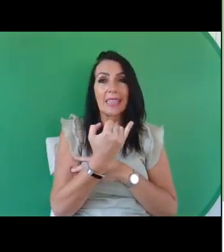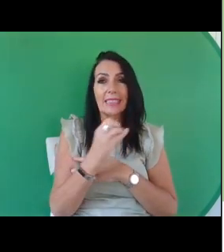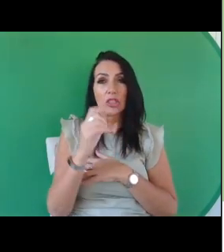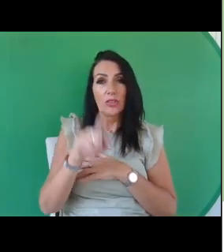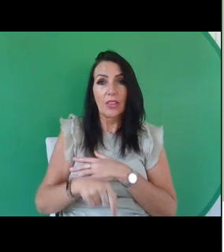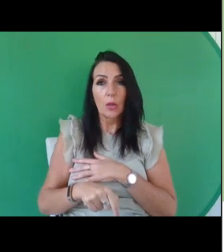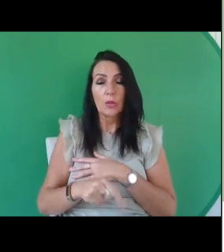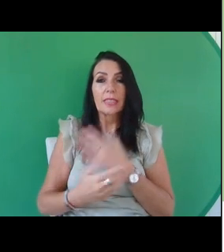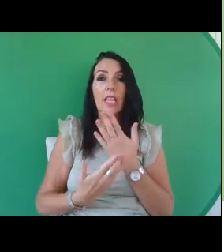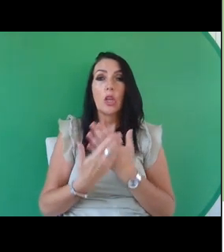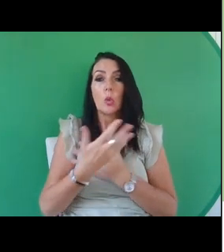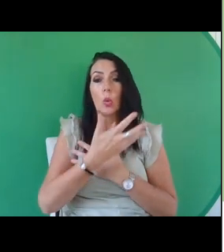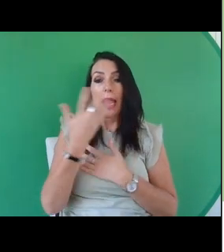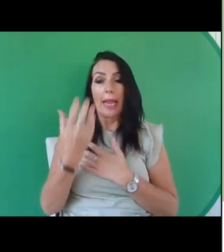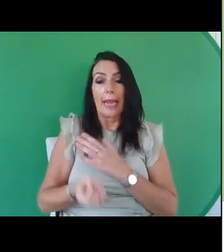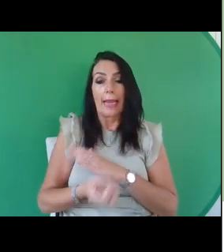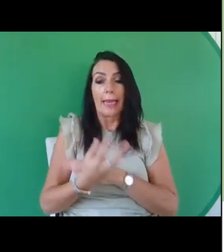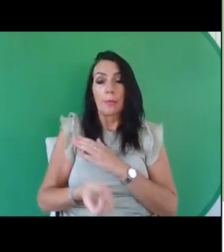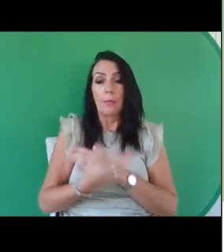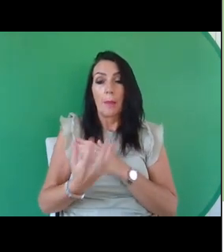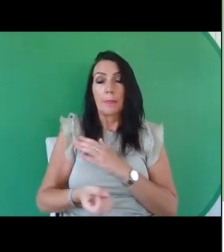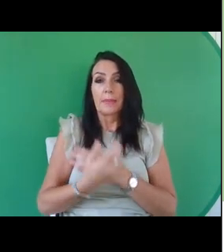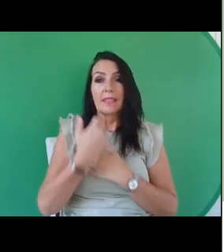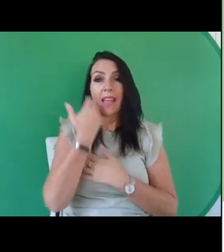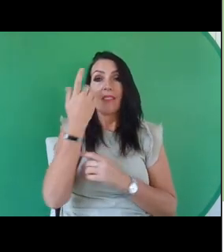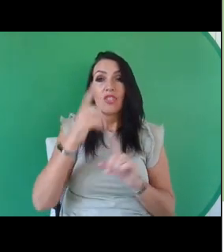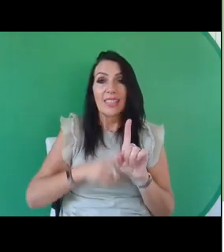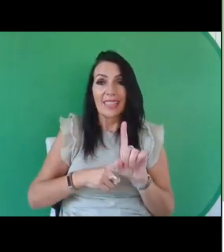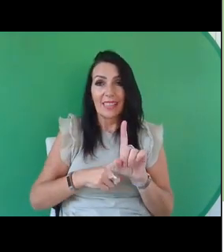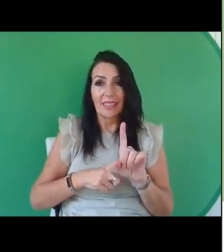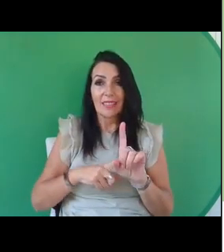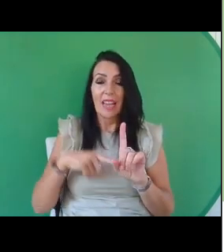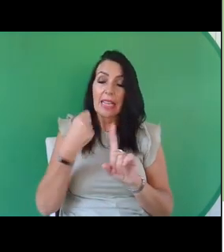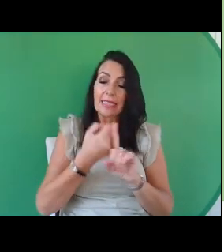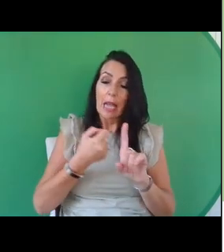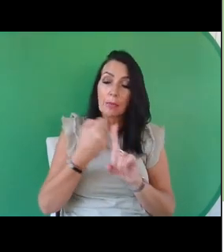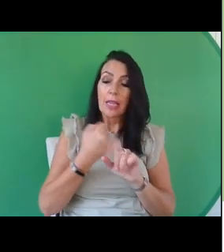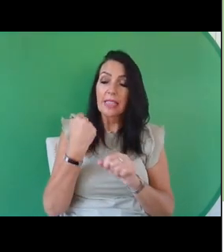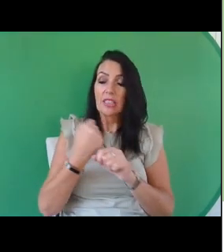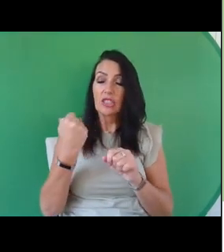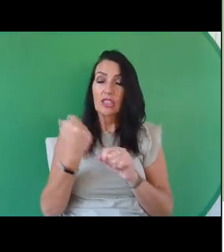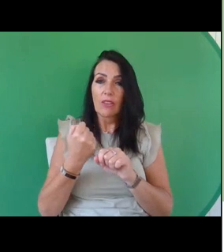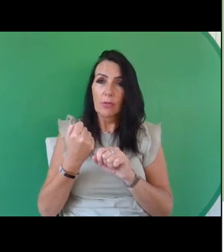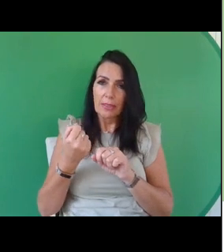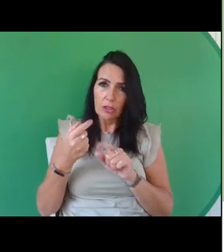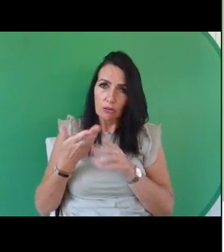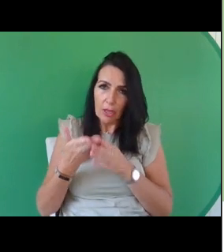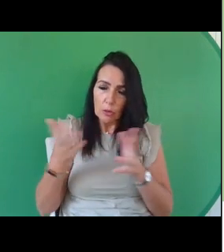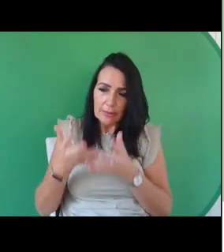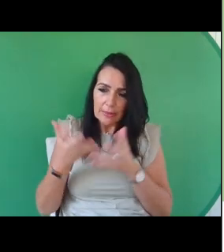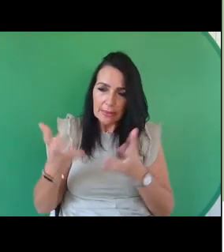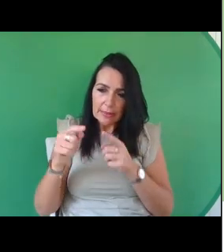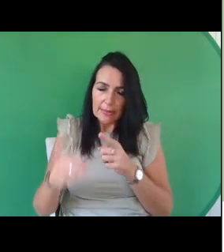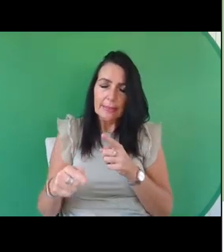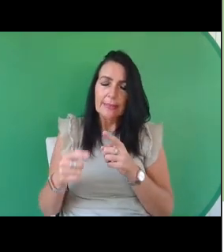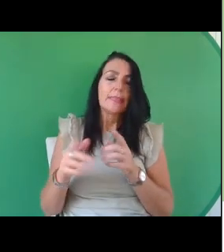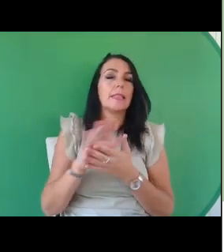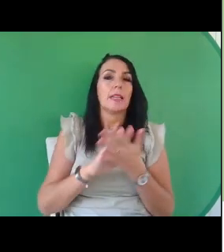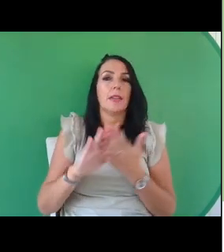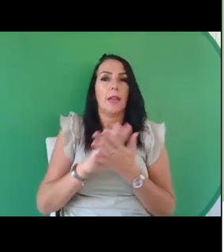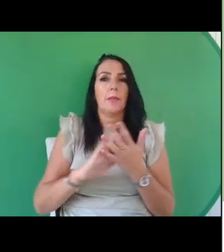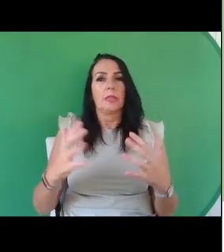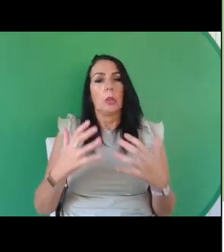pumps each year. Campaigns and government incentives, coupled with increased environmental awareness, means